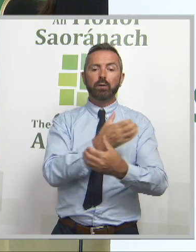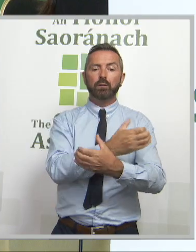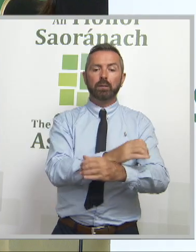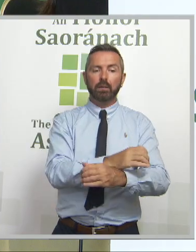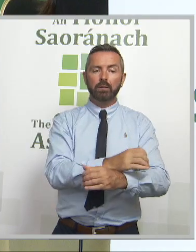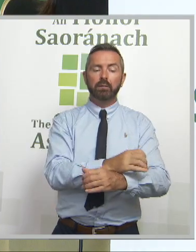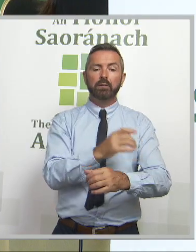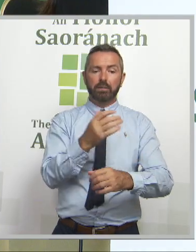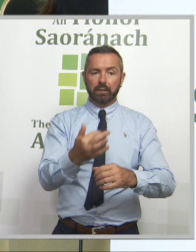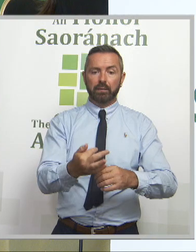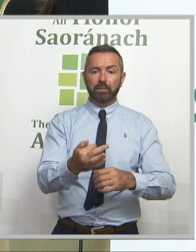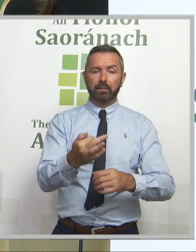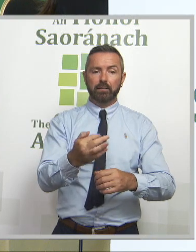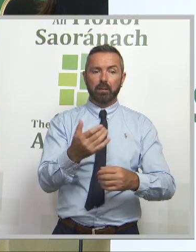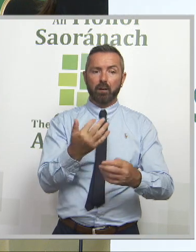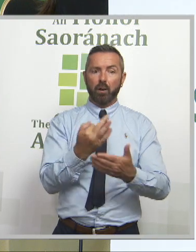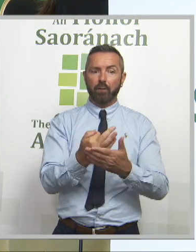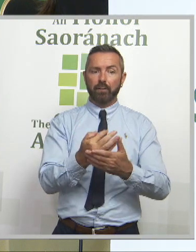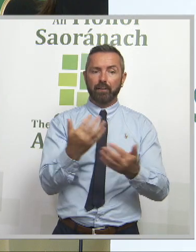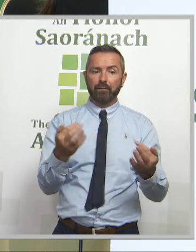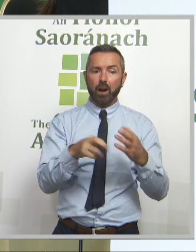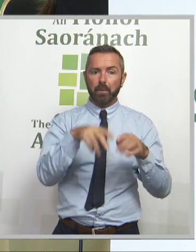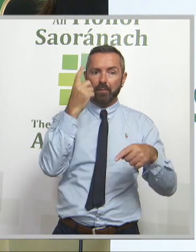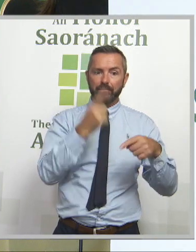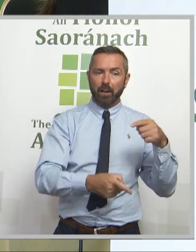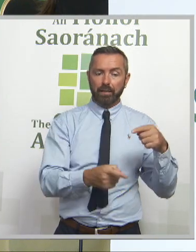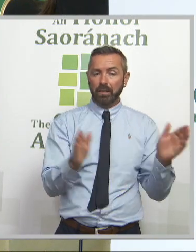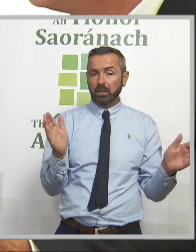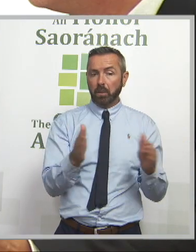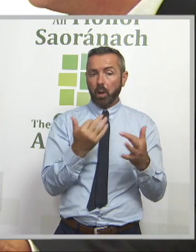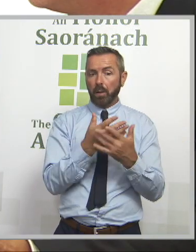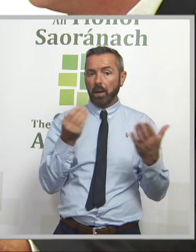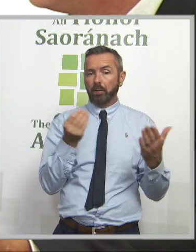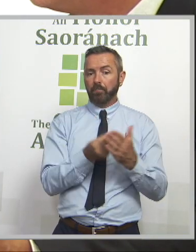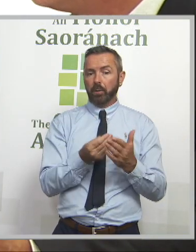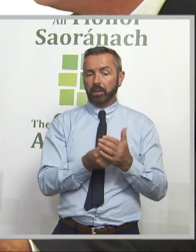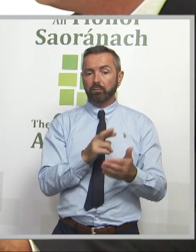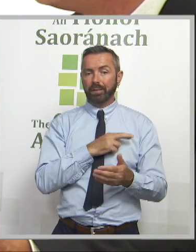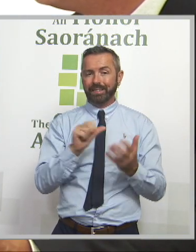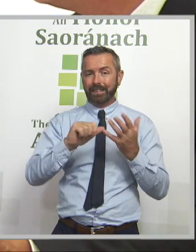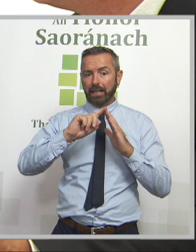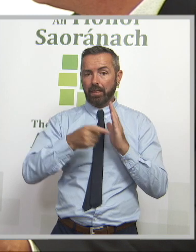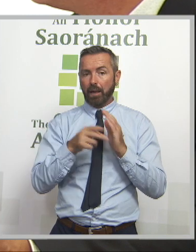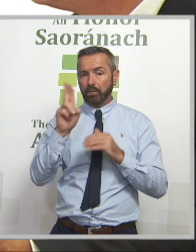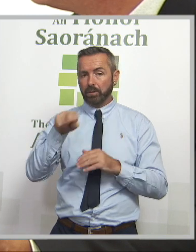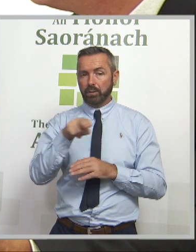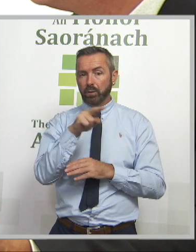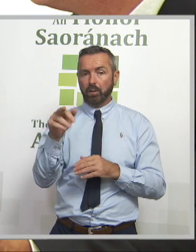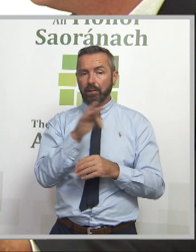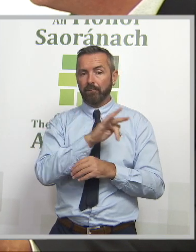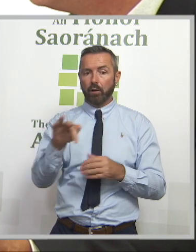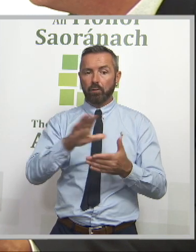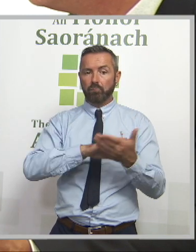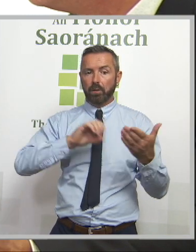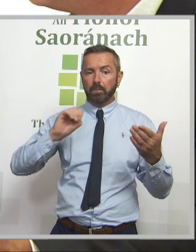farmers fined considerable amount of money. Well, small amount, if you 6,000 euros in one case for removal of maybe